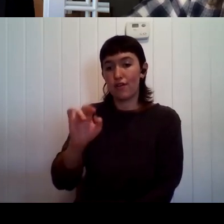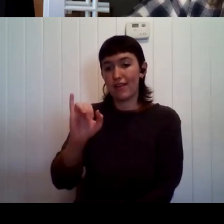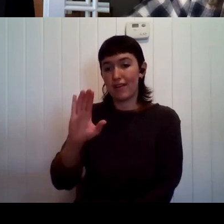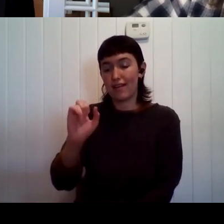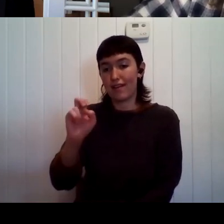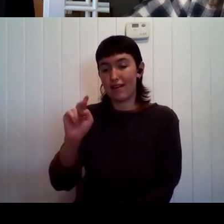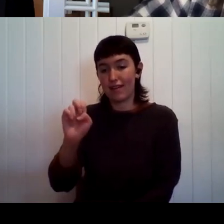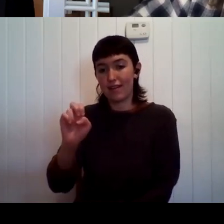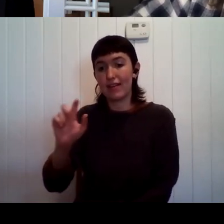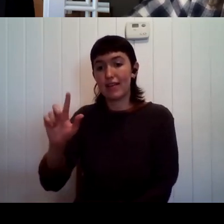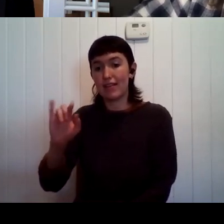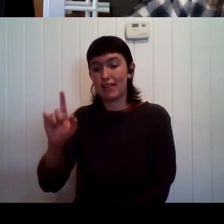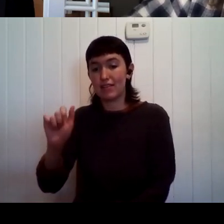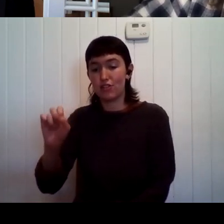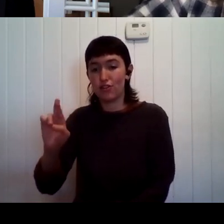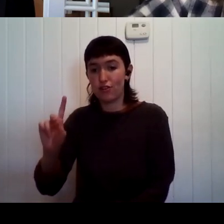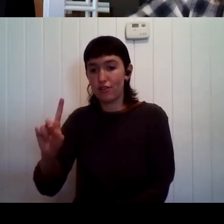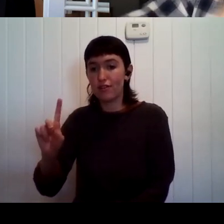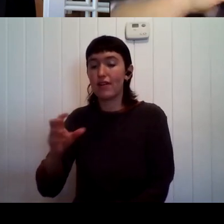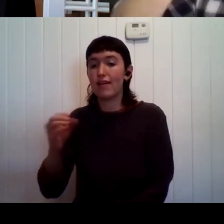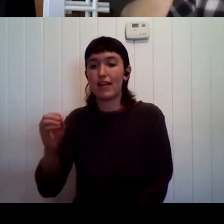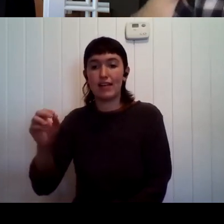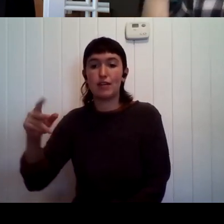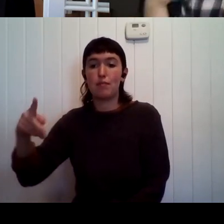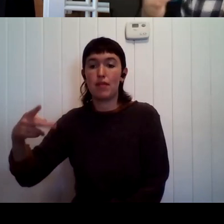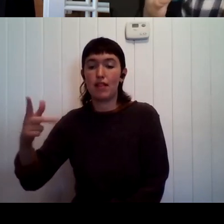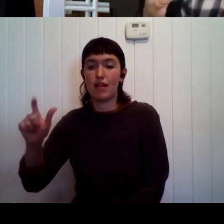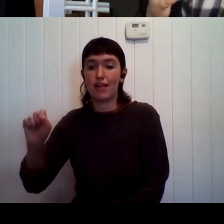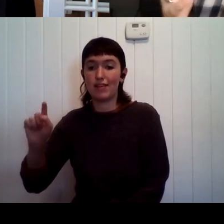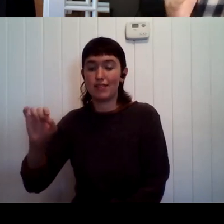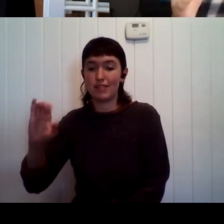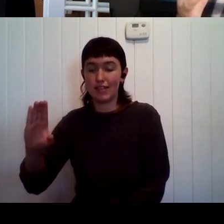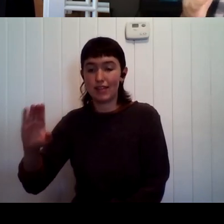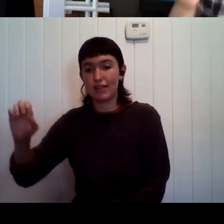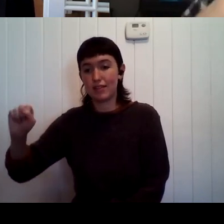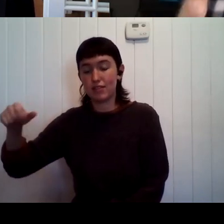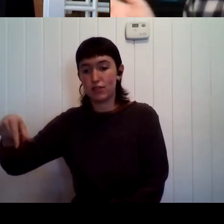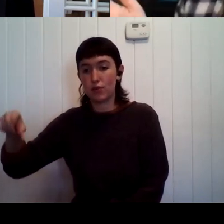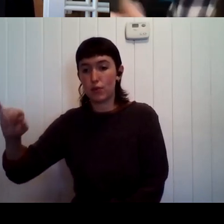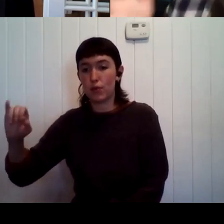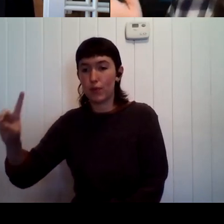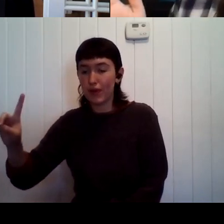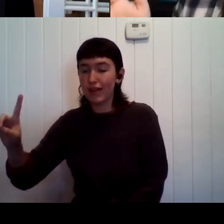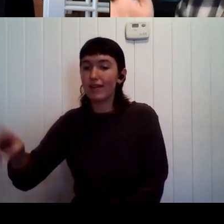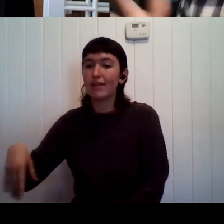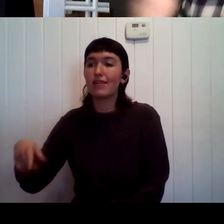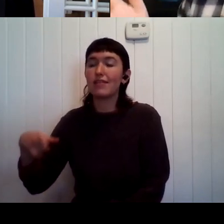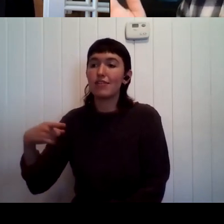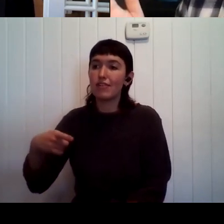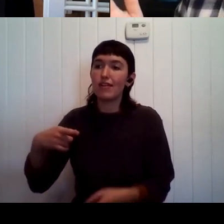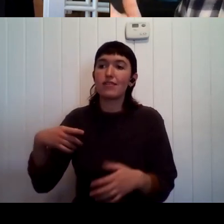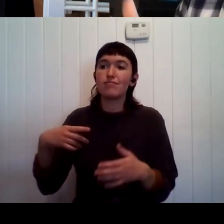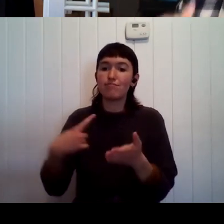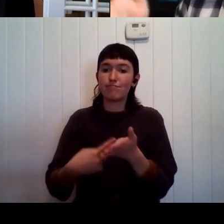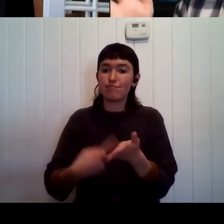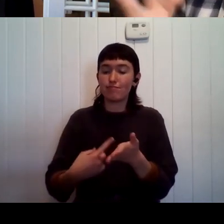by Thor Hansen, and it's really interesting. And it goes into a lot of like case studies of different animals and how they're